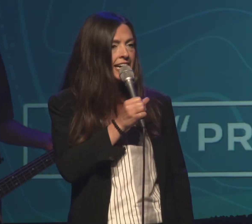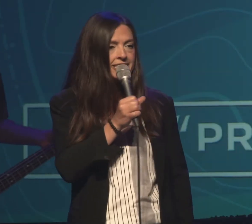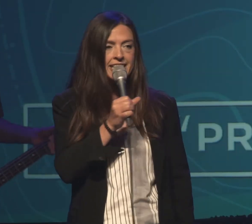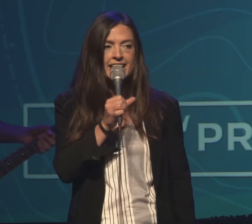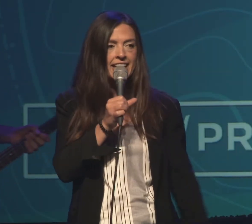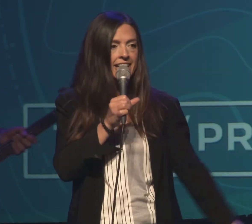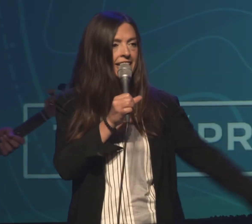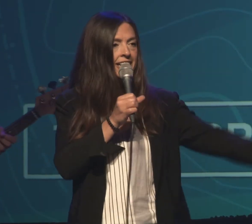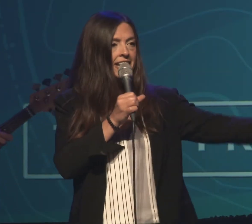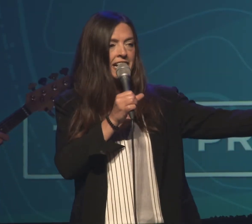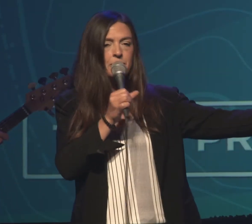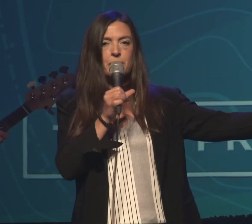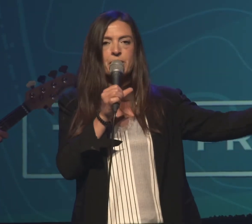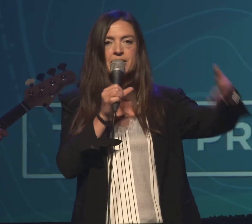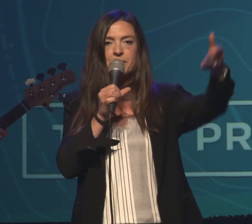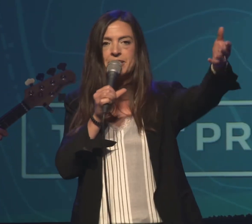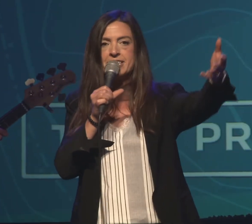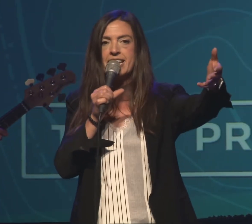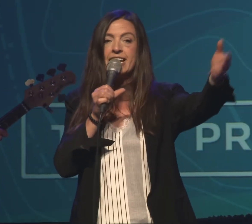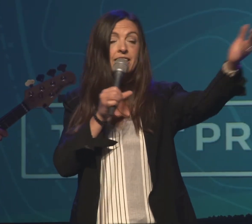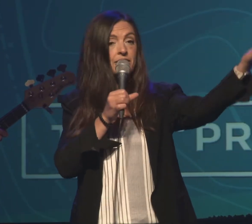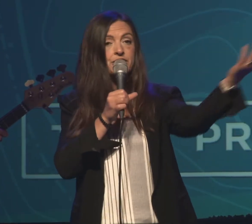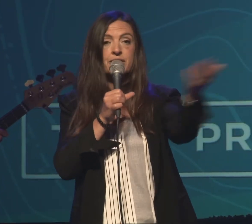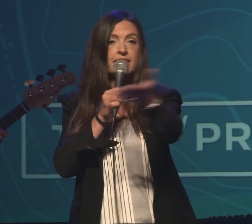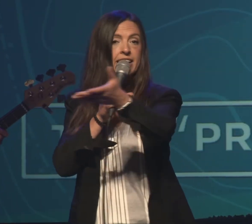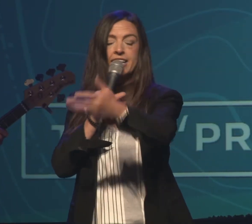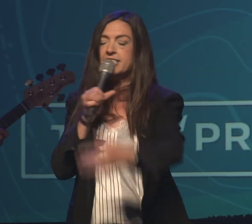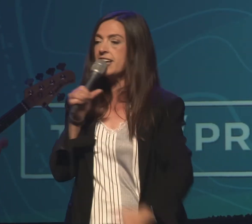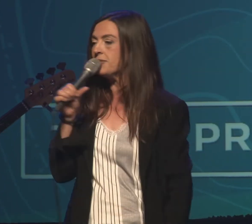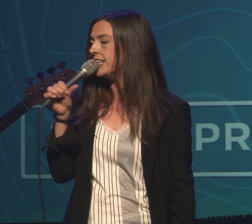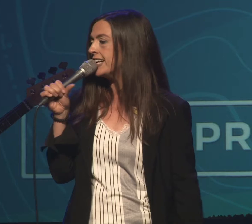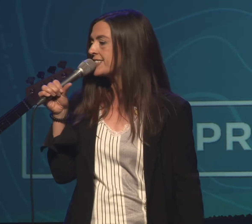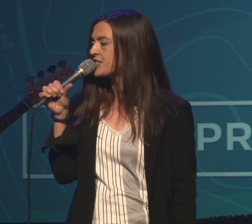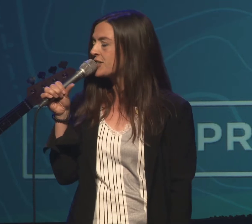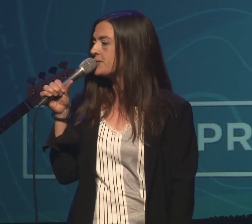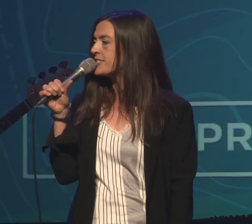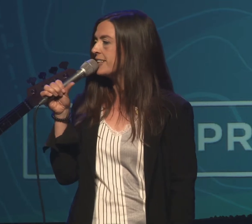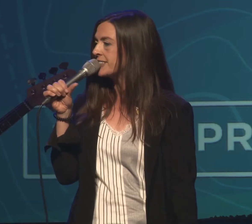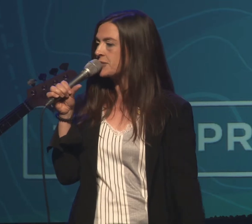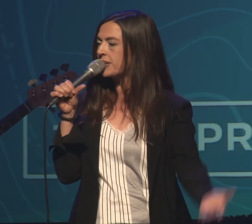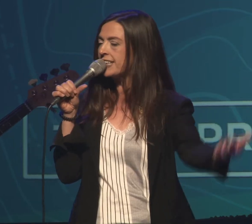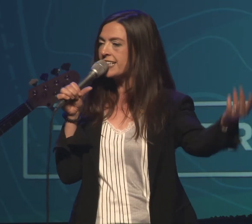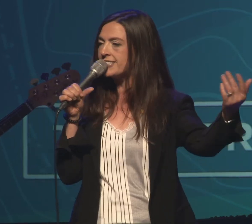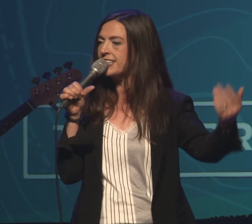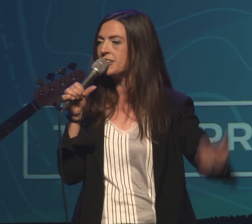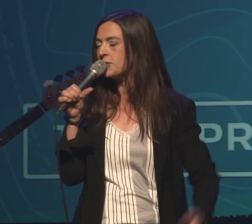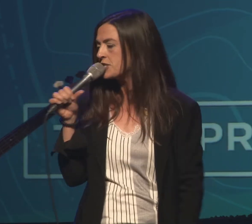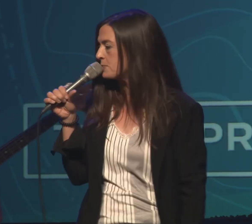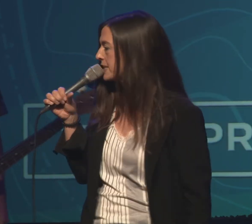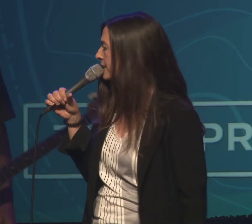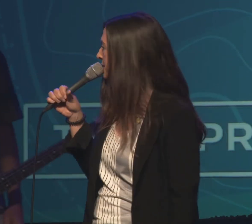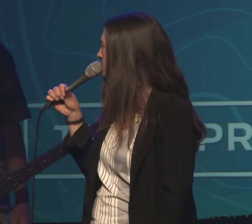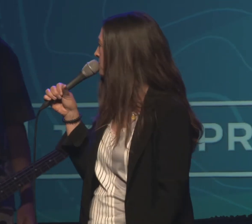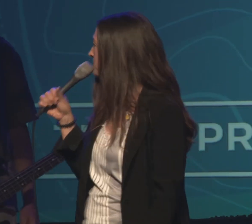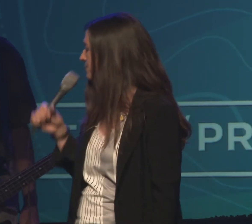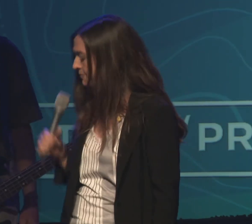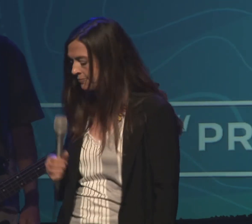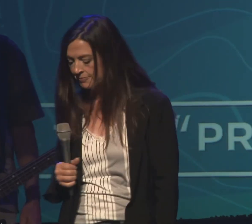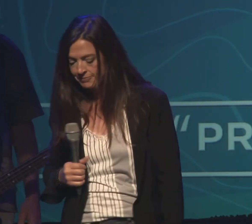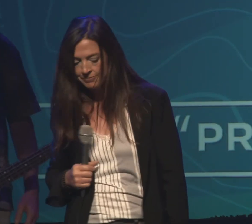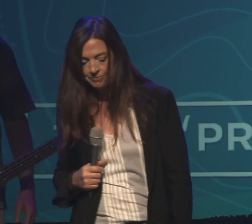needing that today. We welcome you to that during any time in the next two songs. We're going to continue to worship together.